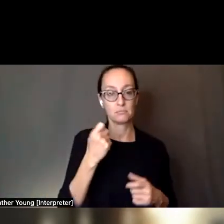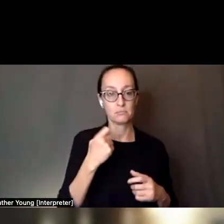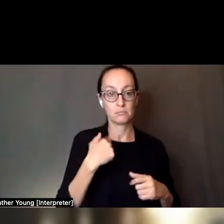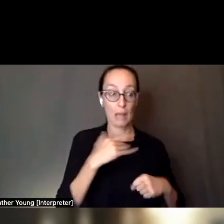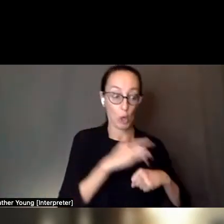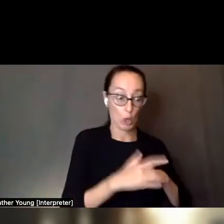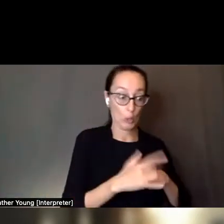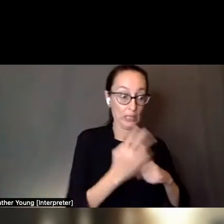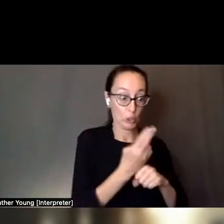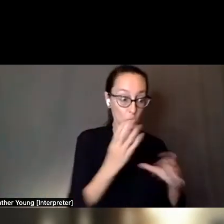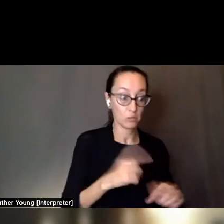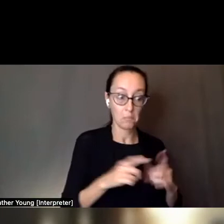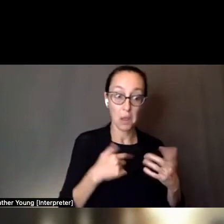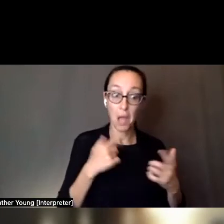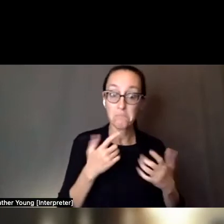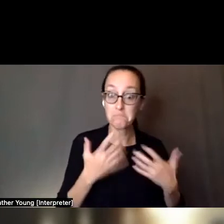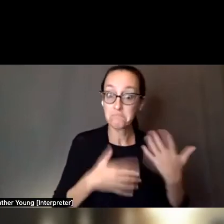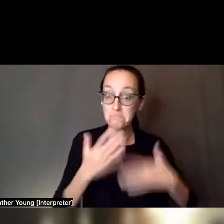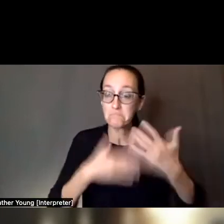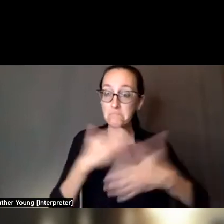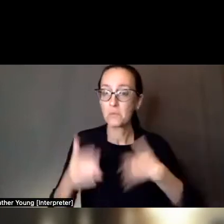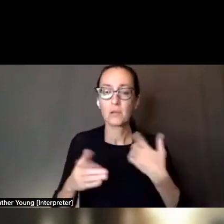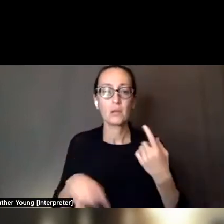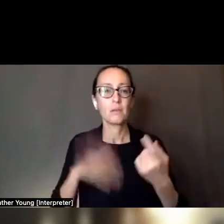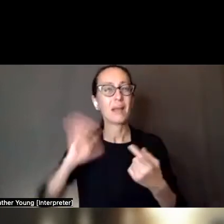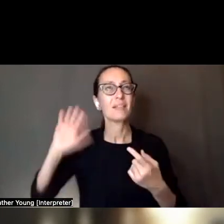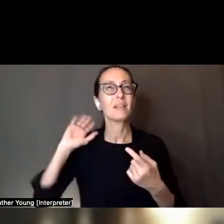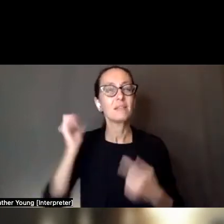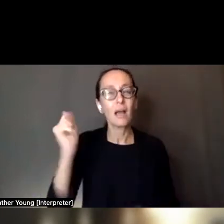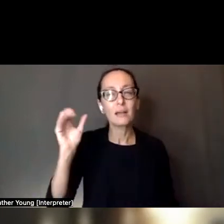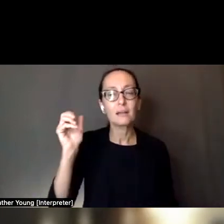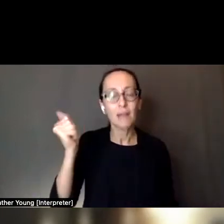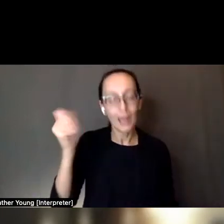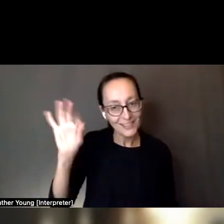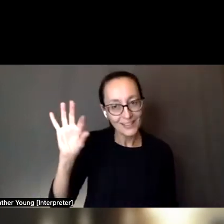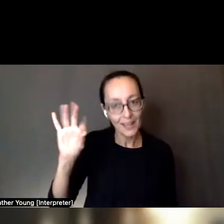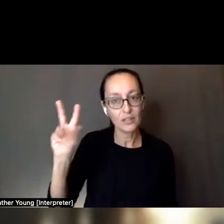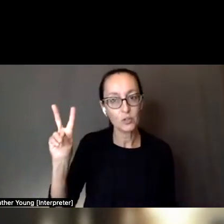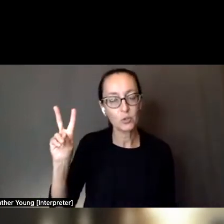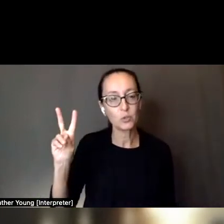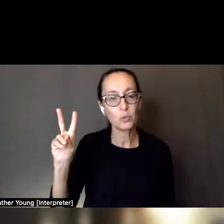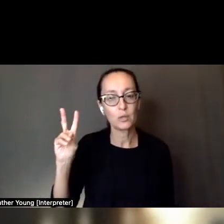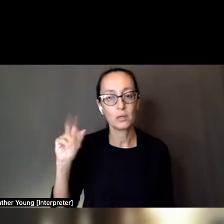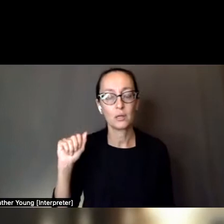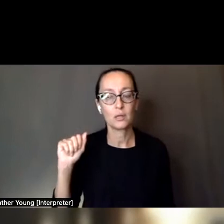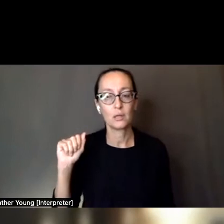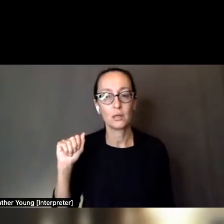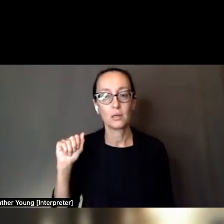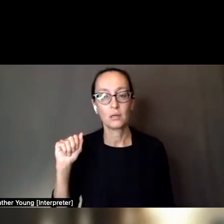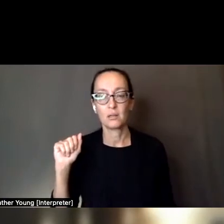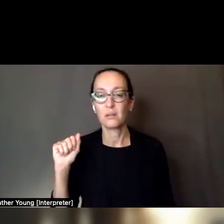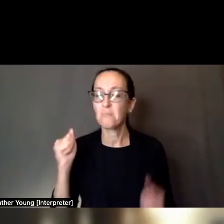mine, which was in 1992, adults typically had long periods of